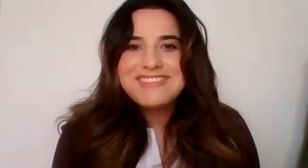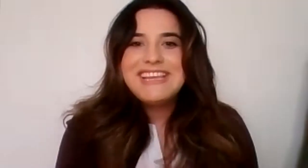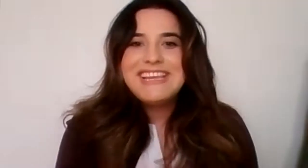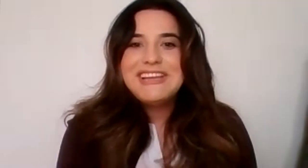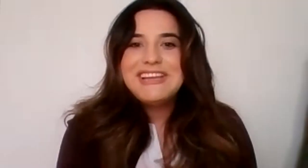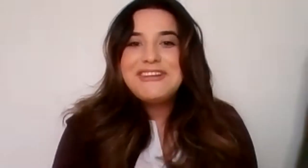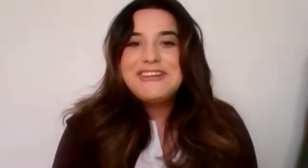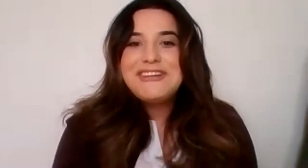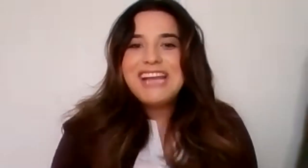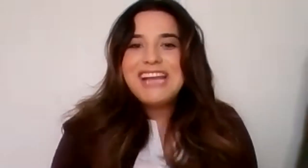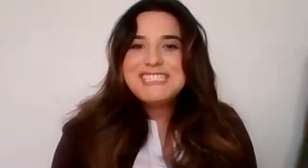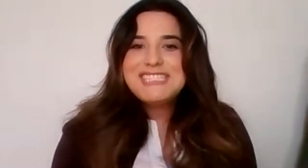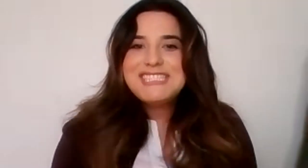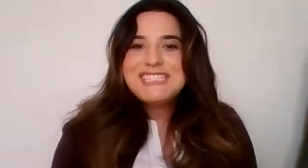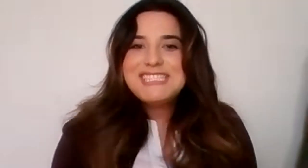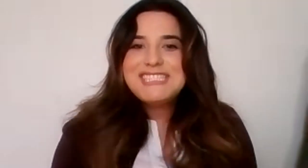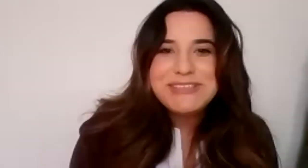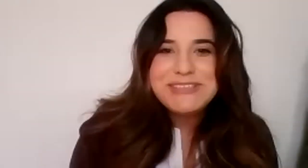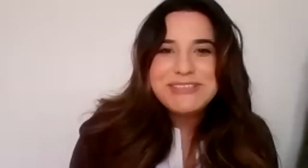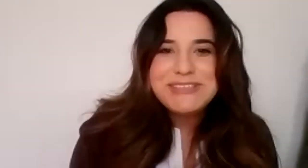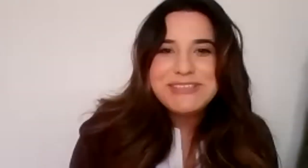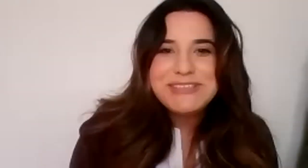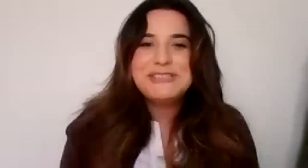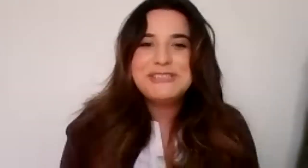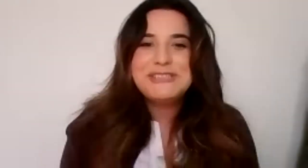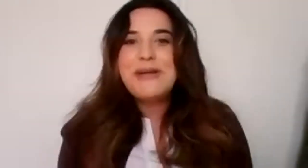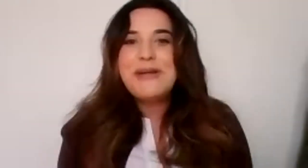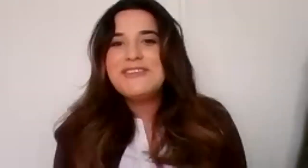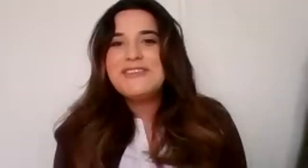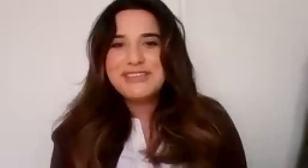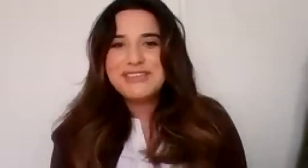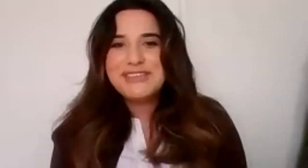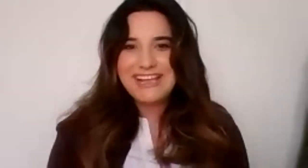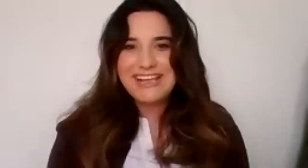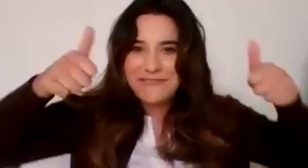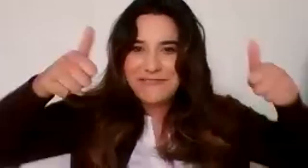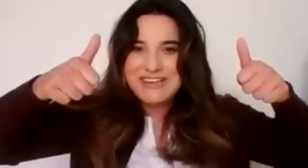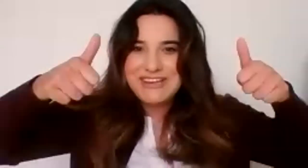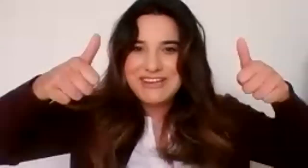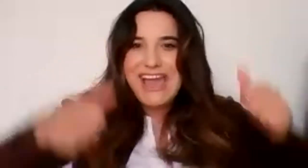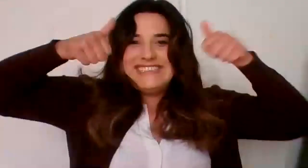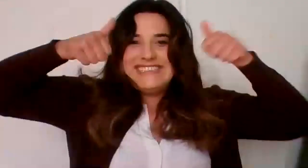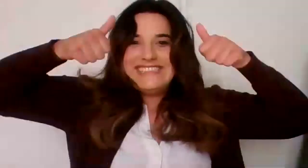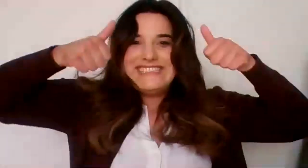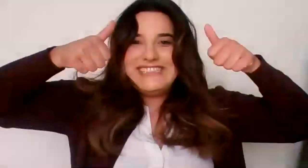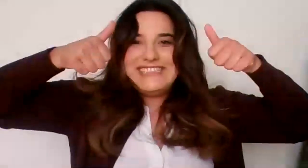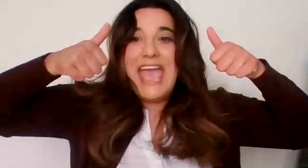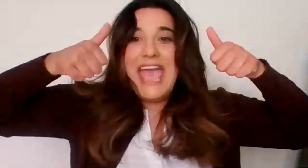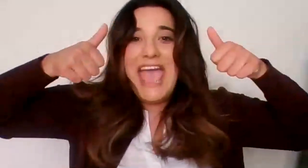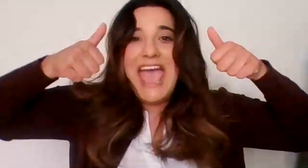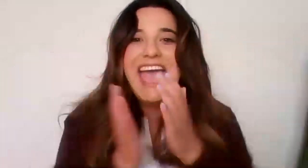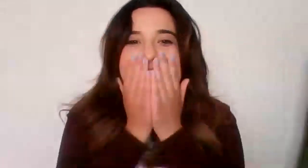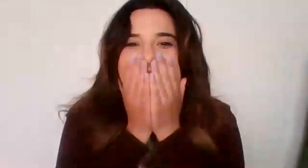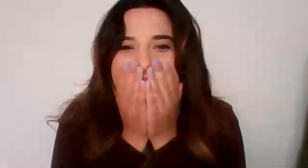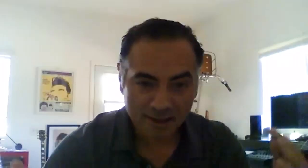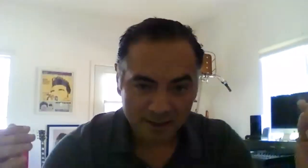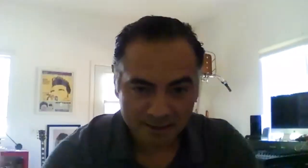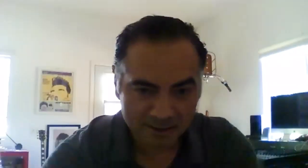you. Congratulations, class of 2020. We're so proud of you. Good luck on your future endeavors.